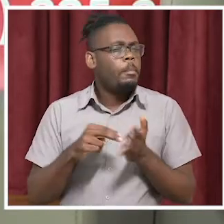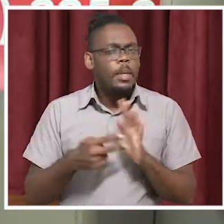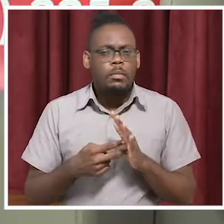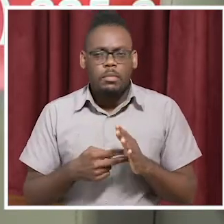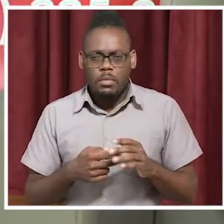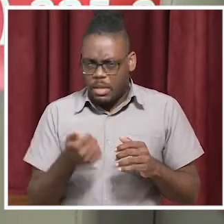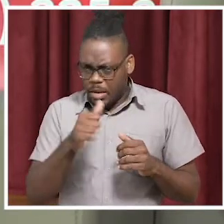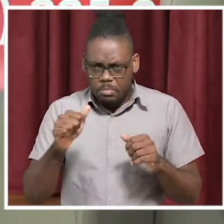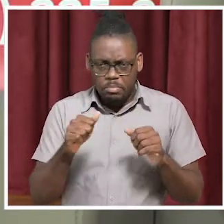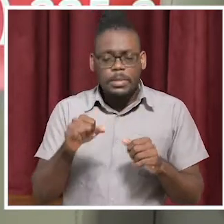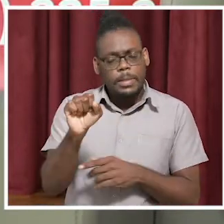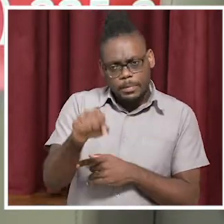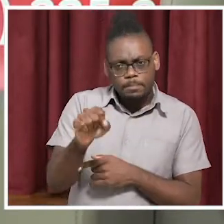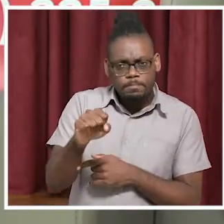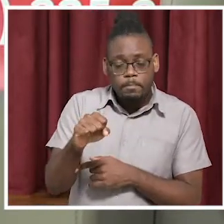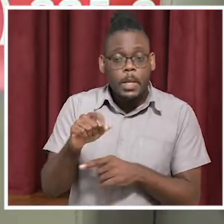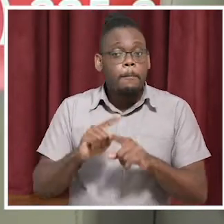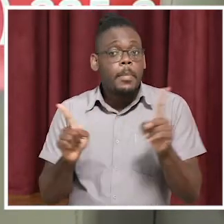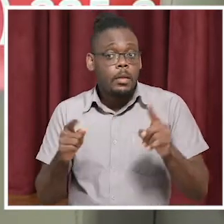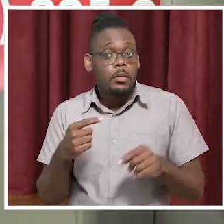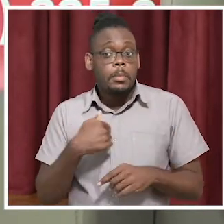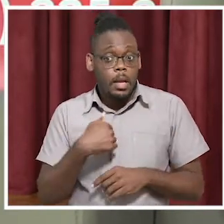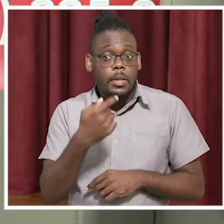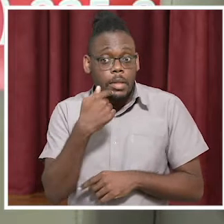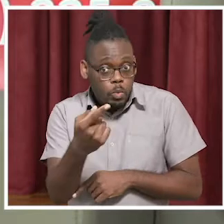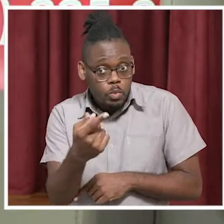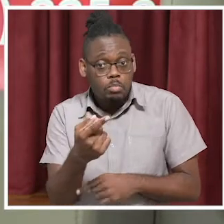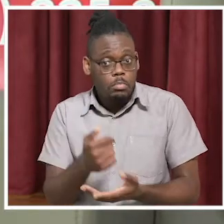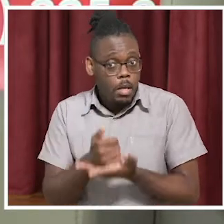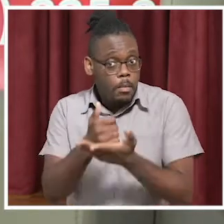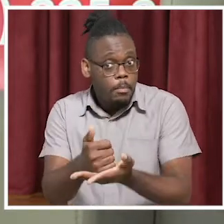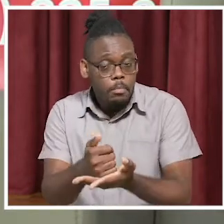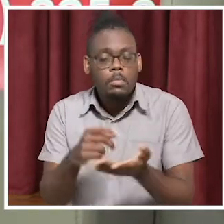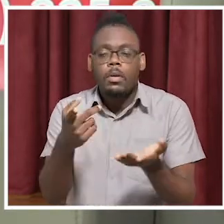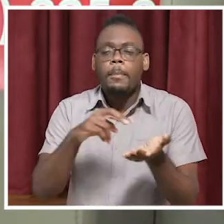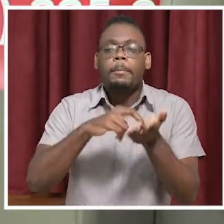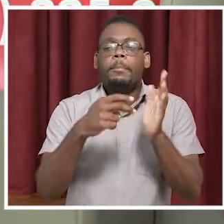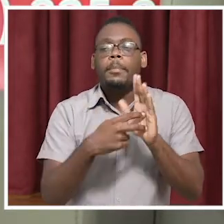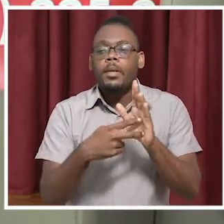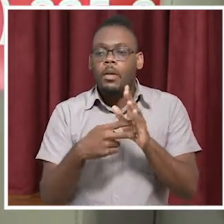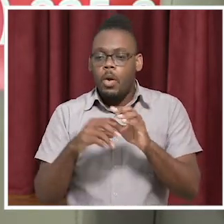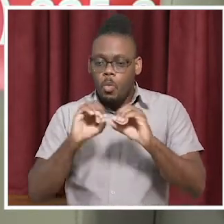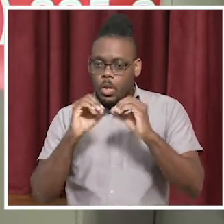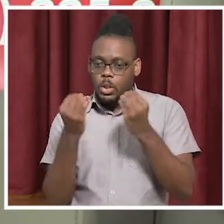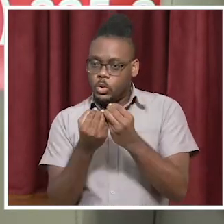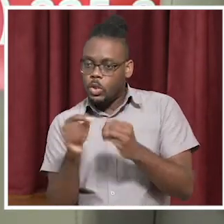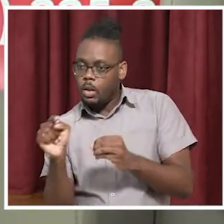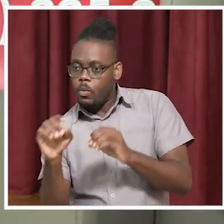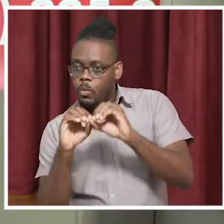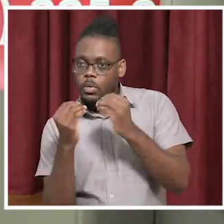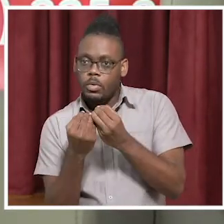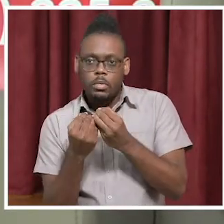Self-Help, when we say self-help, it really means a partnership between the organization as well as the person who